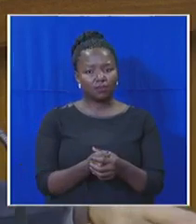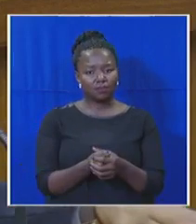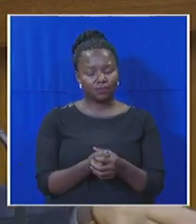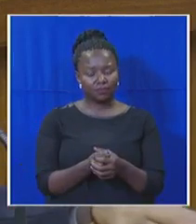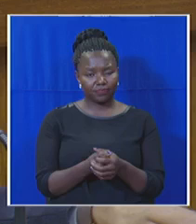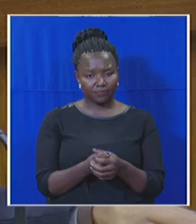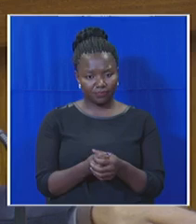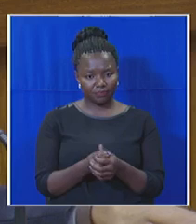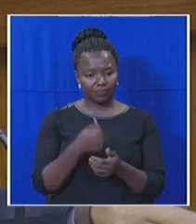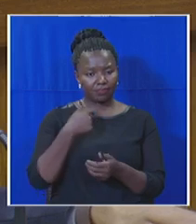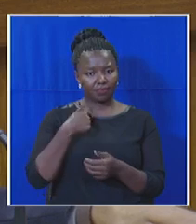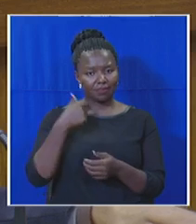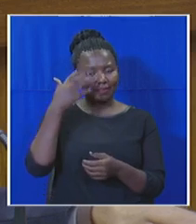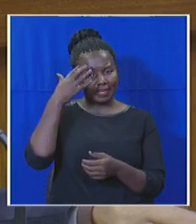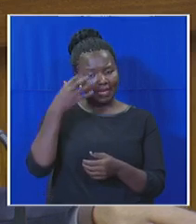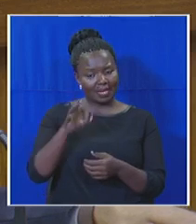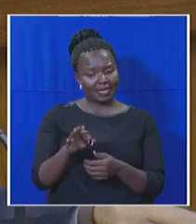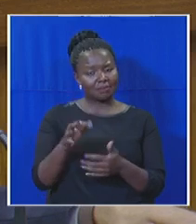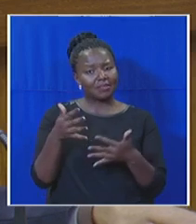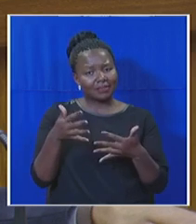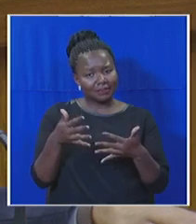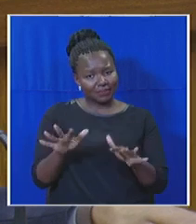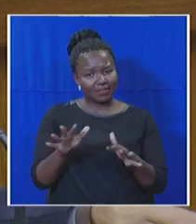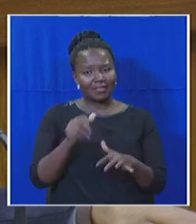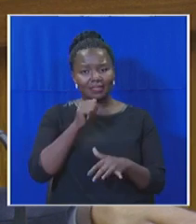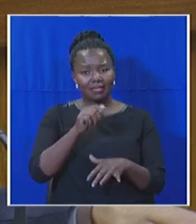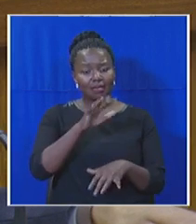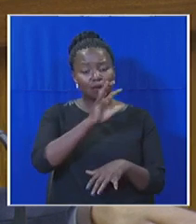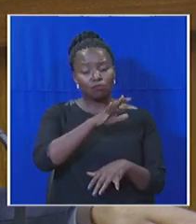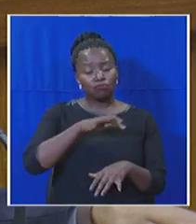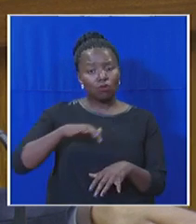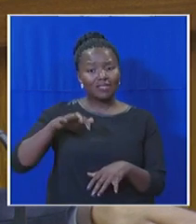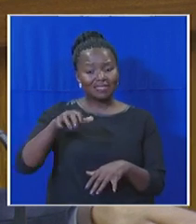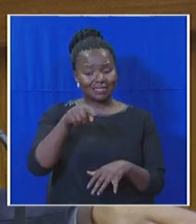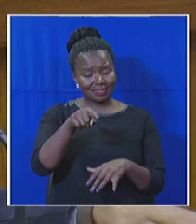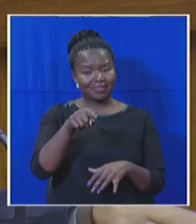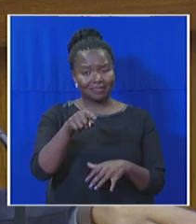Government has declared the specific areas that are affected,